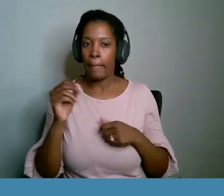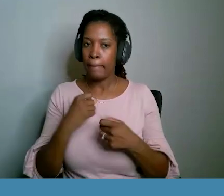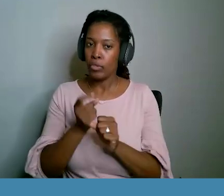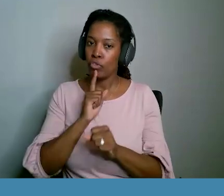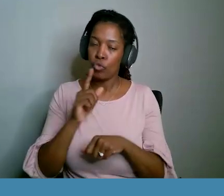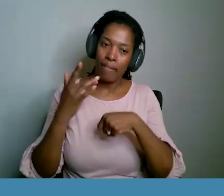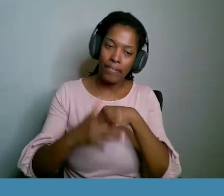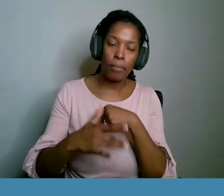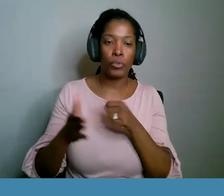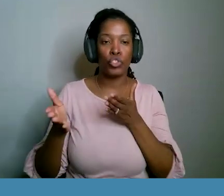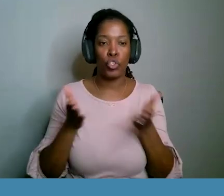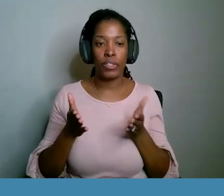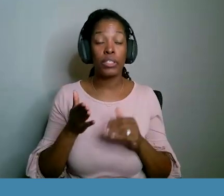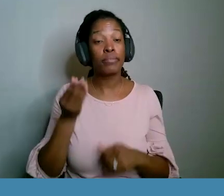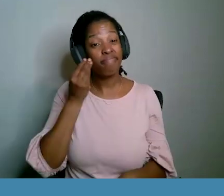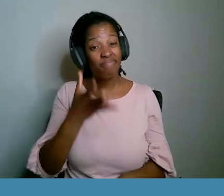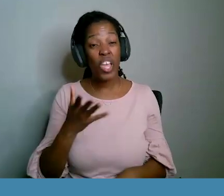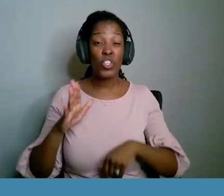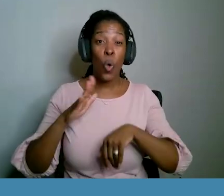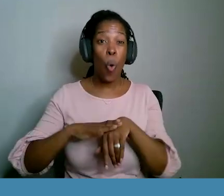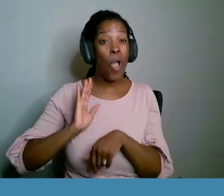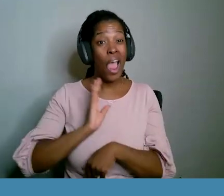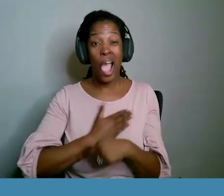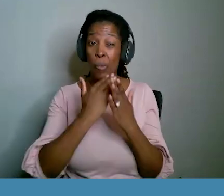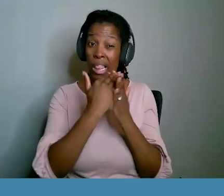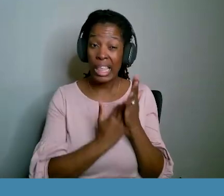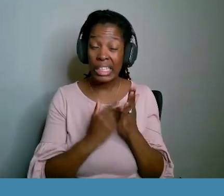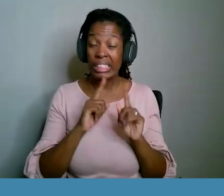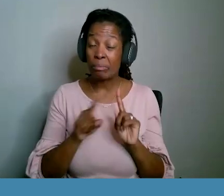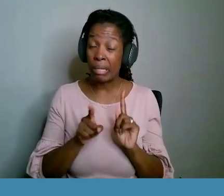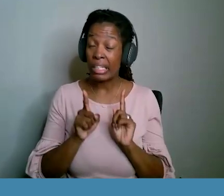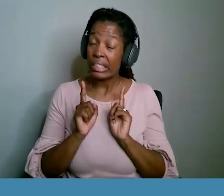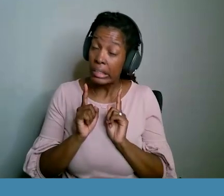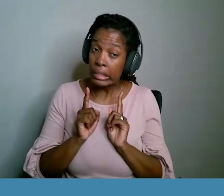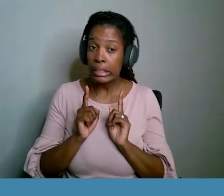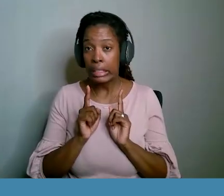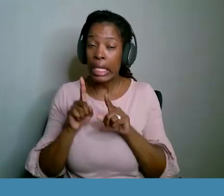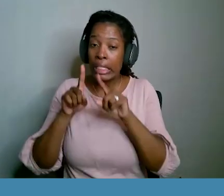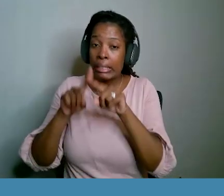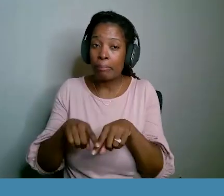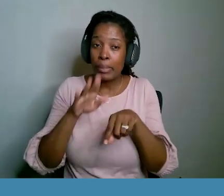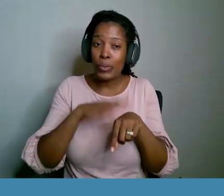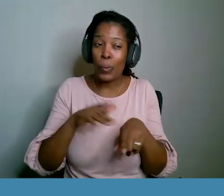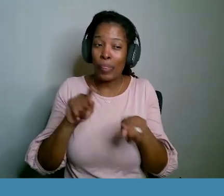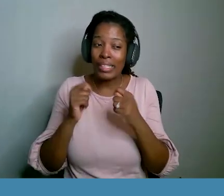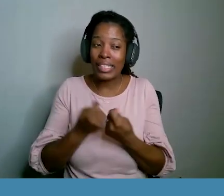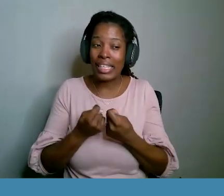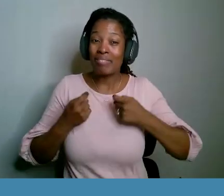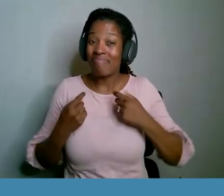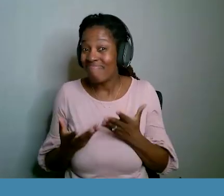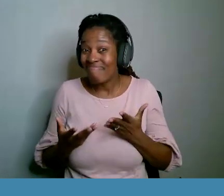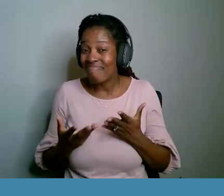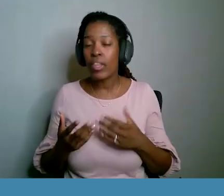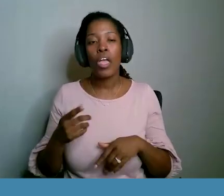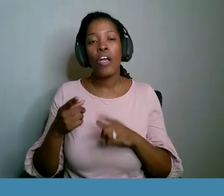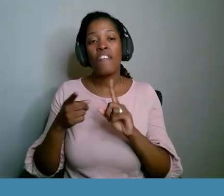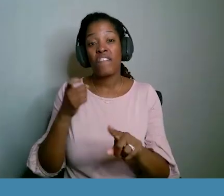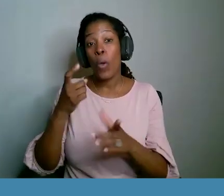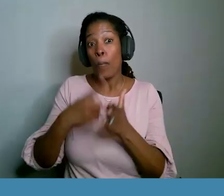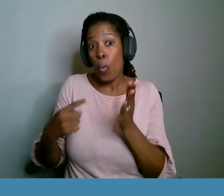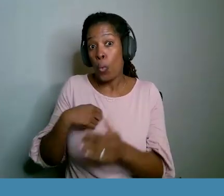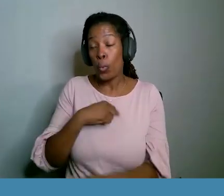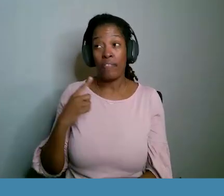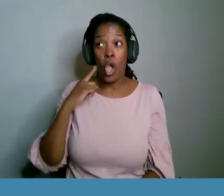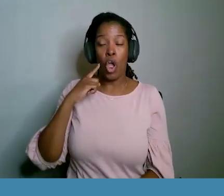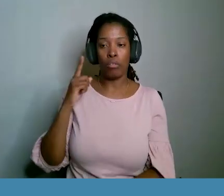services. So yes, it is on our radar, and no, I don't. Again, it would vary by team, but from what we've heard from people in the